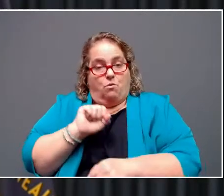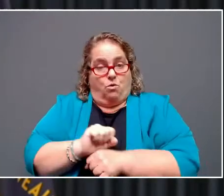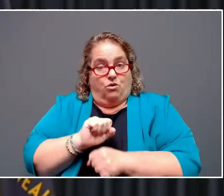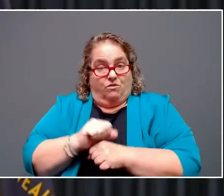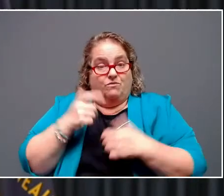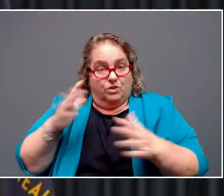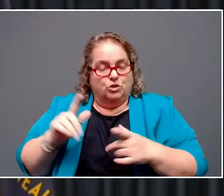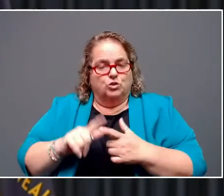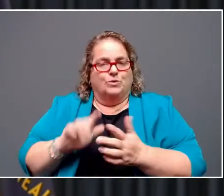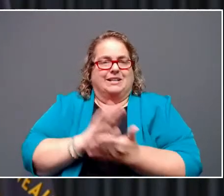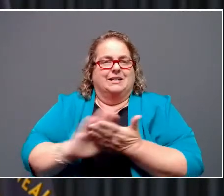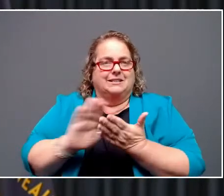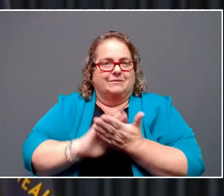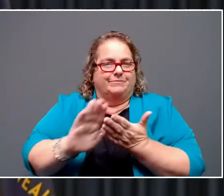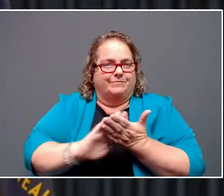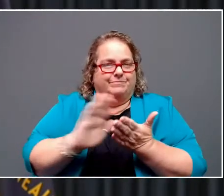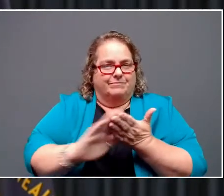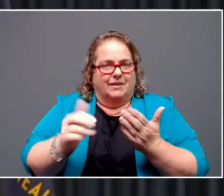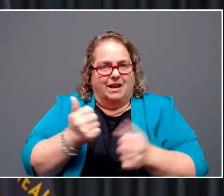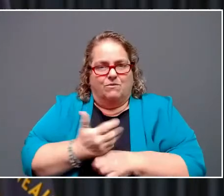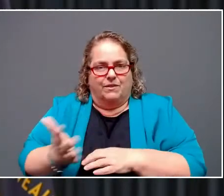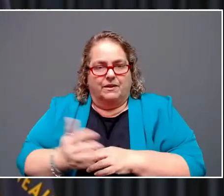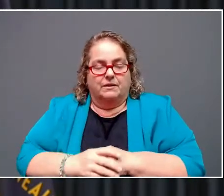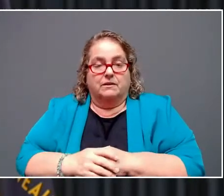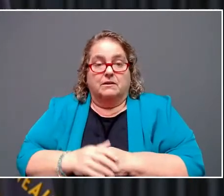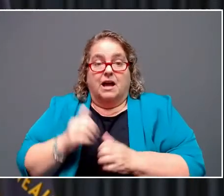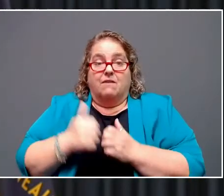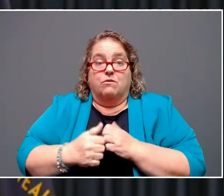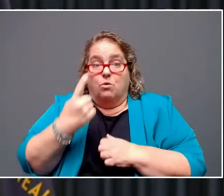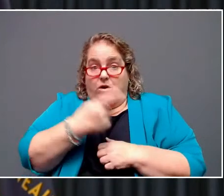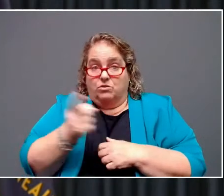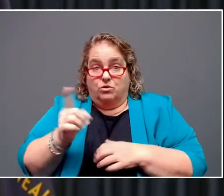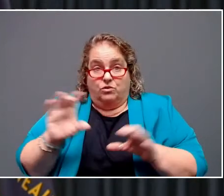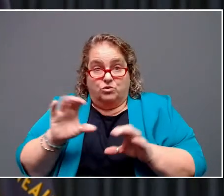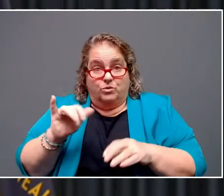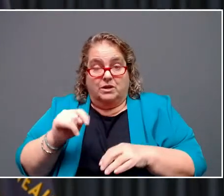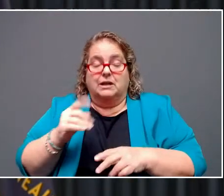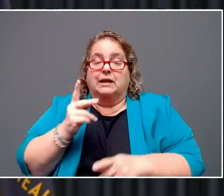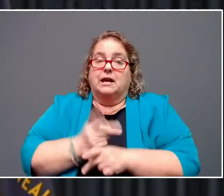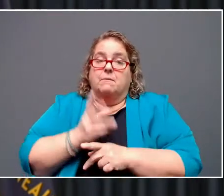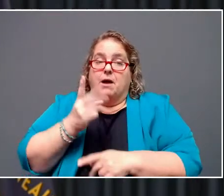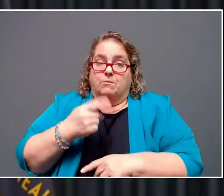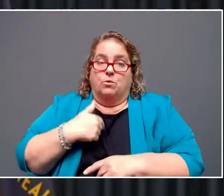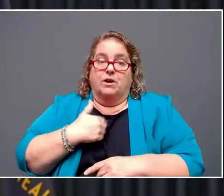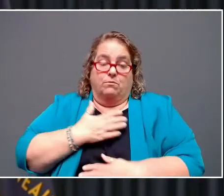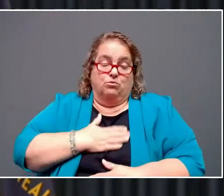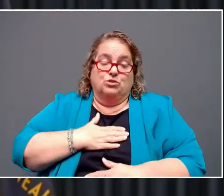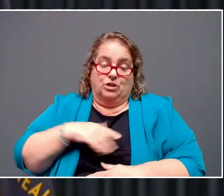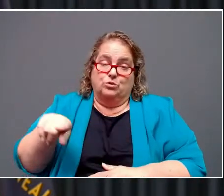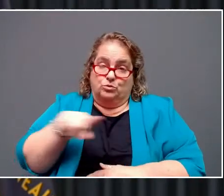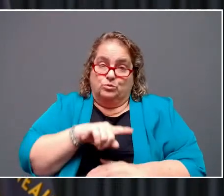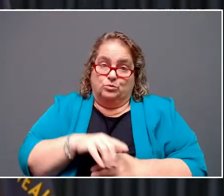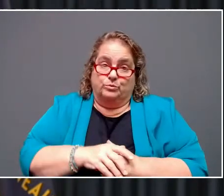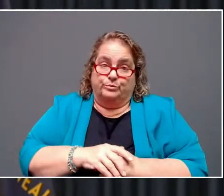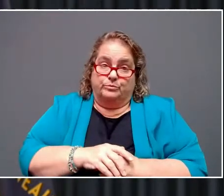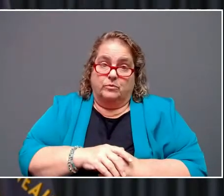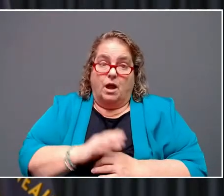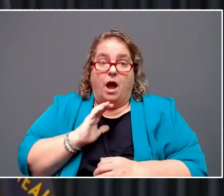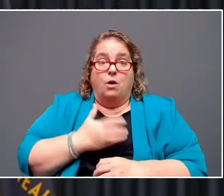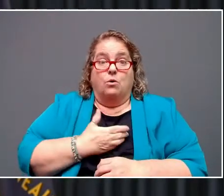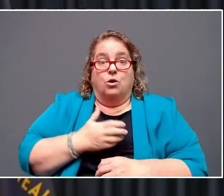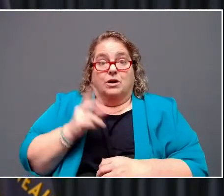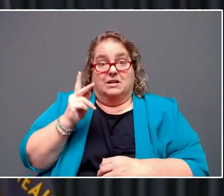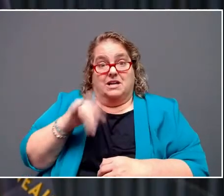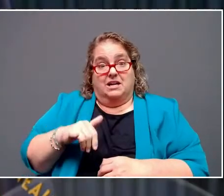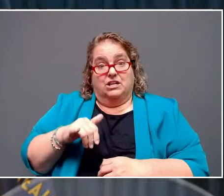debris removal. Everybody out there that's doing it, keep it up. We appreciate you. Our Commonwealth Sheltering Program has also seen some